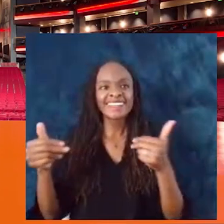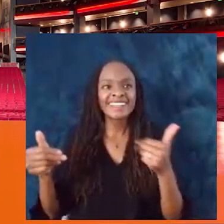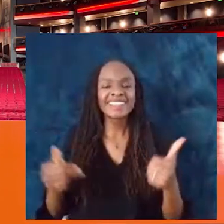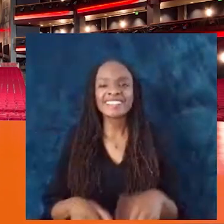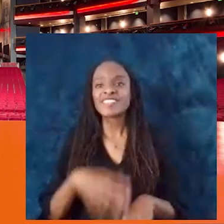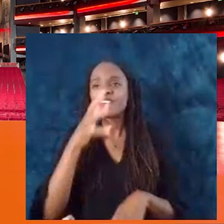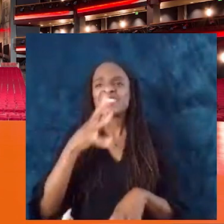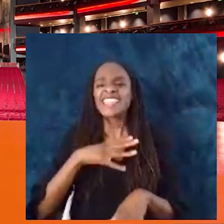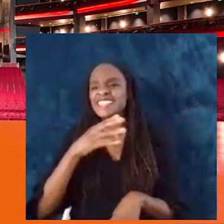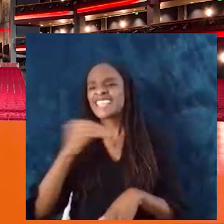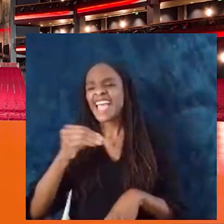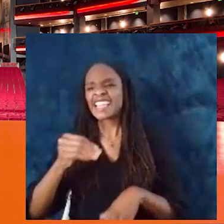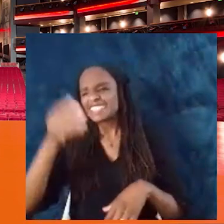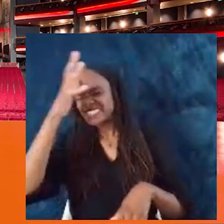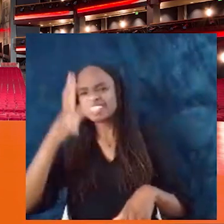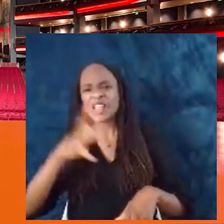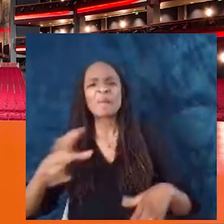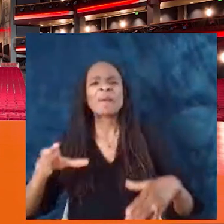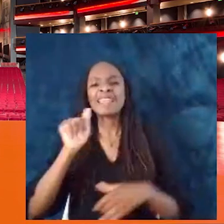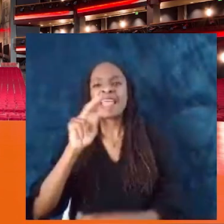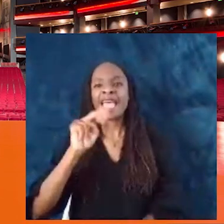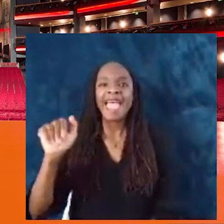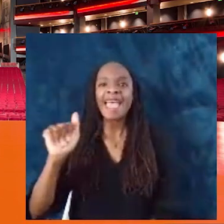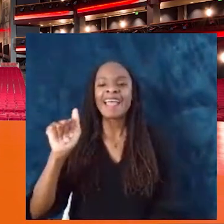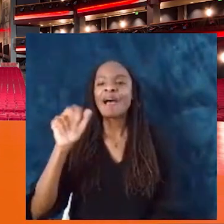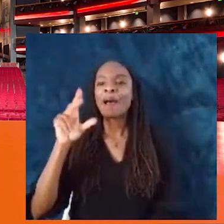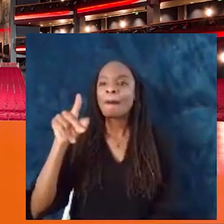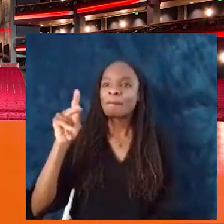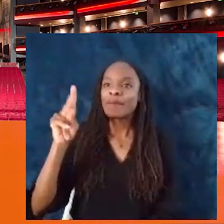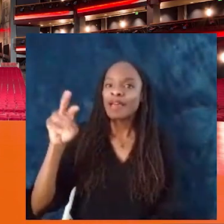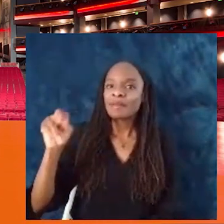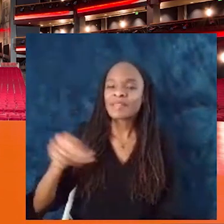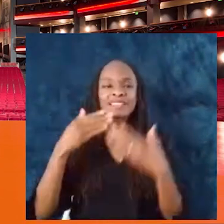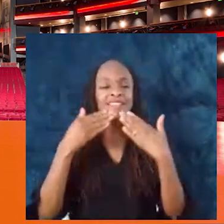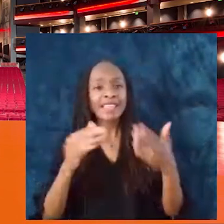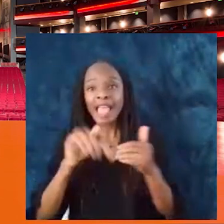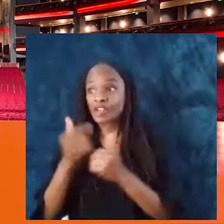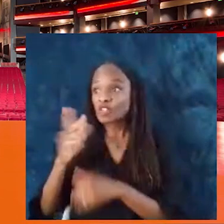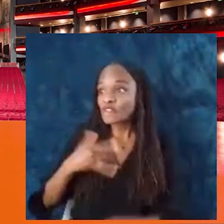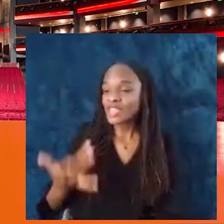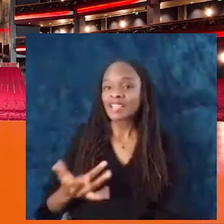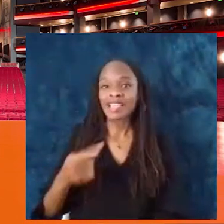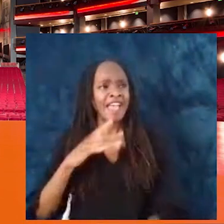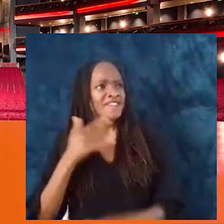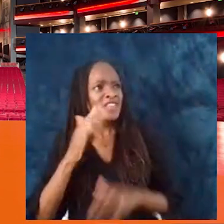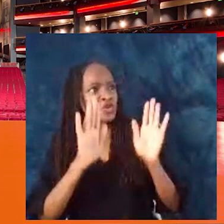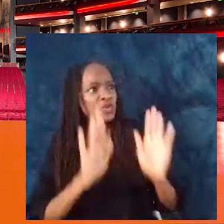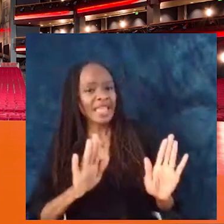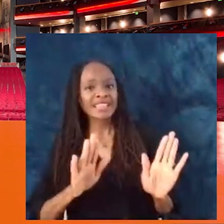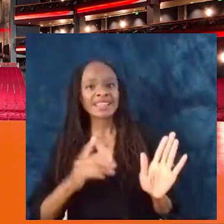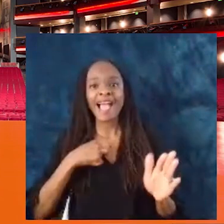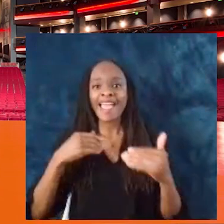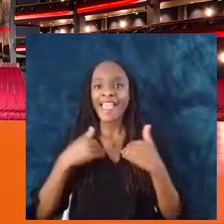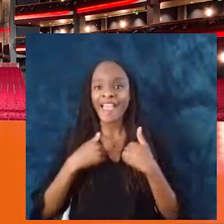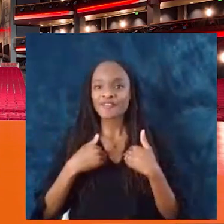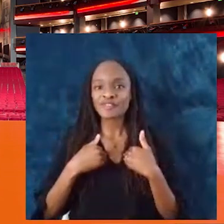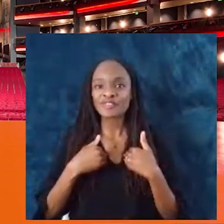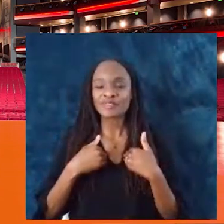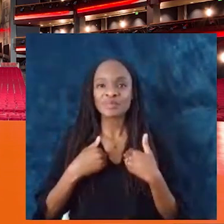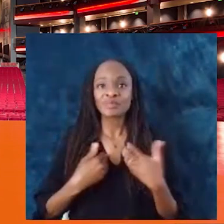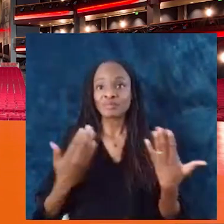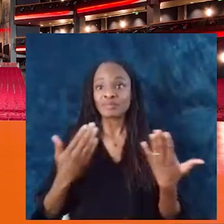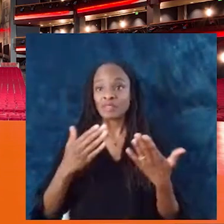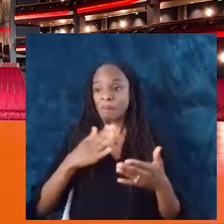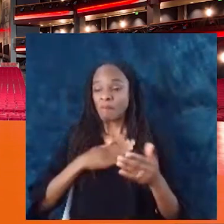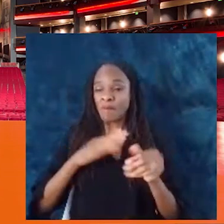Gentlemen, Anna Pacman. Thank you. How do you feel? I feel great. You know, I have the rest of my team